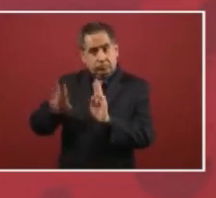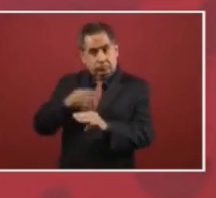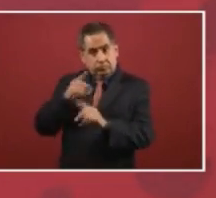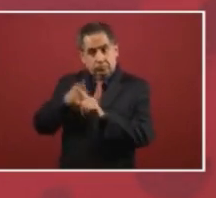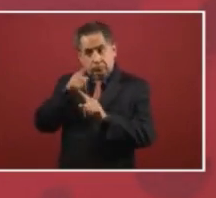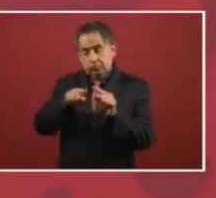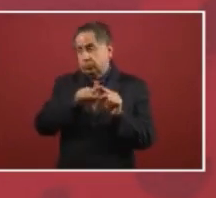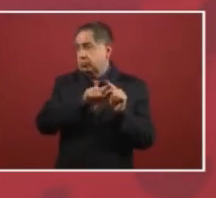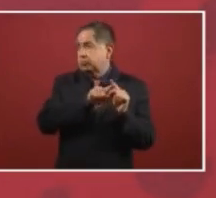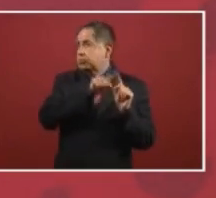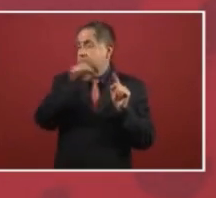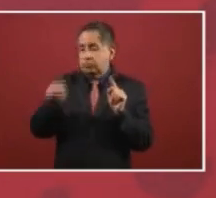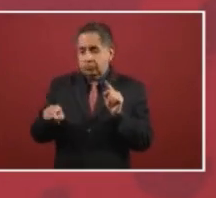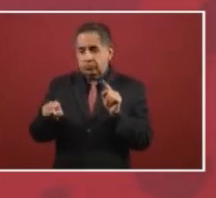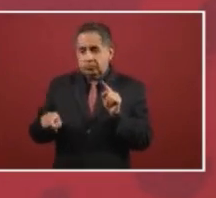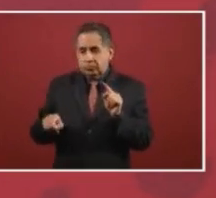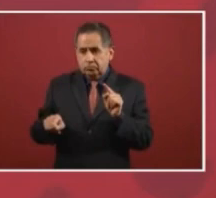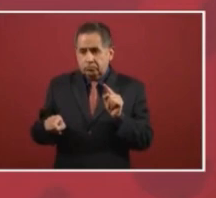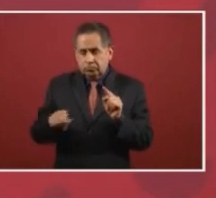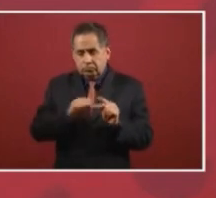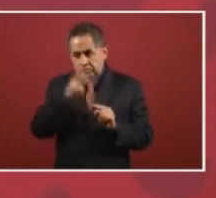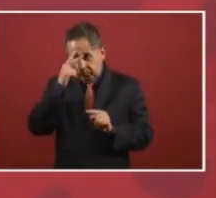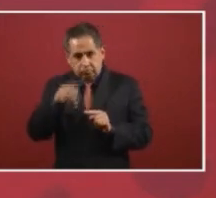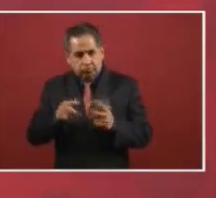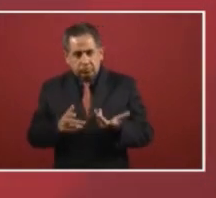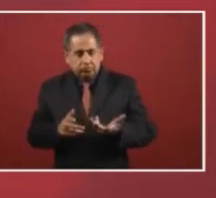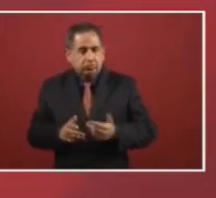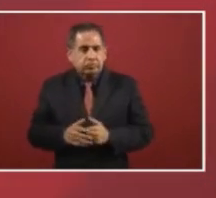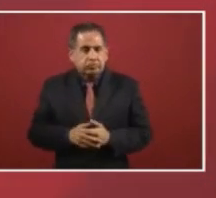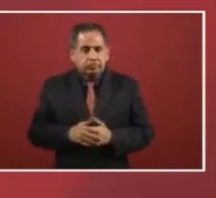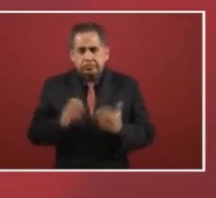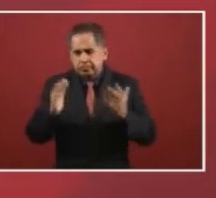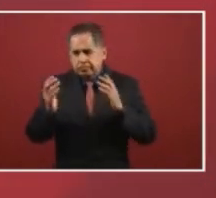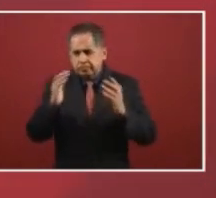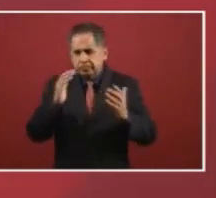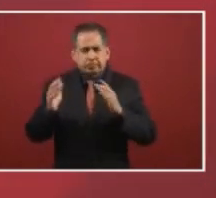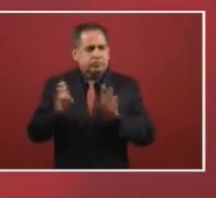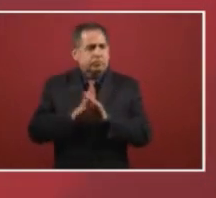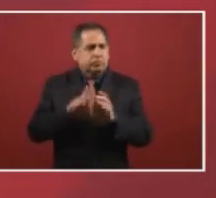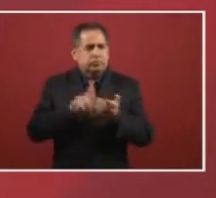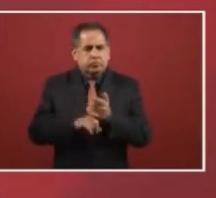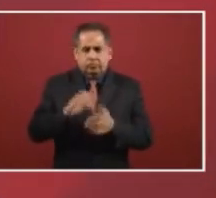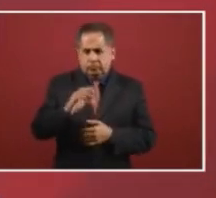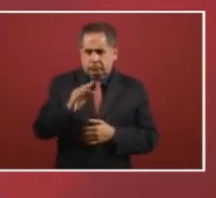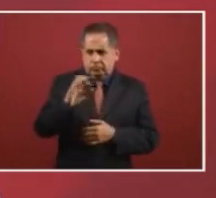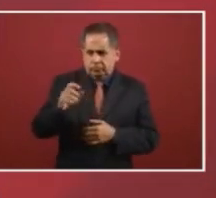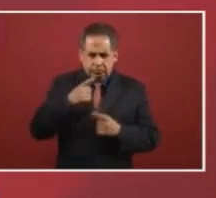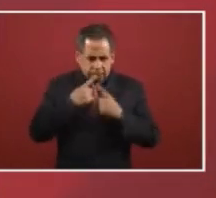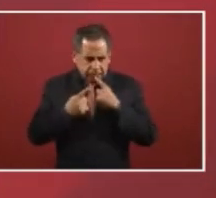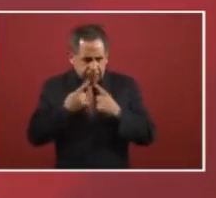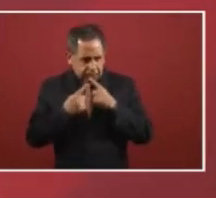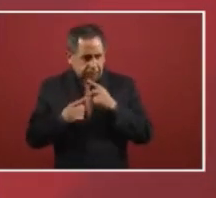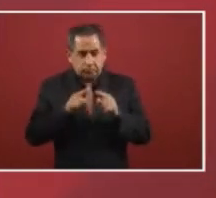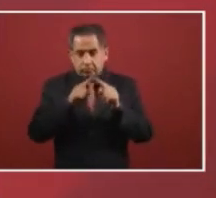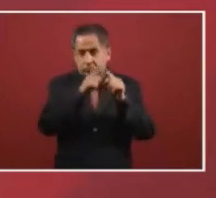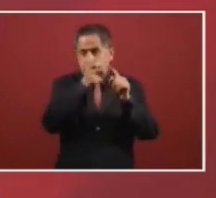which gives us the lowest price gas in the world. To compare it with